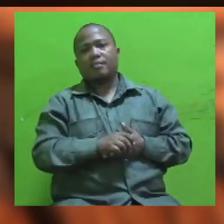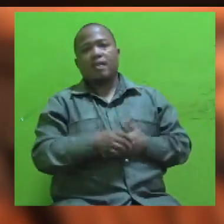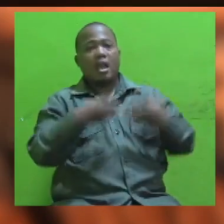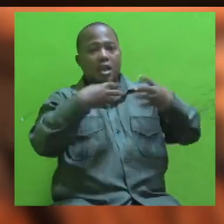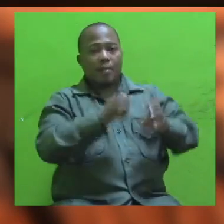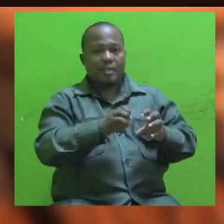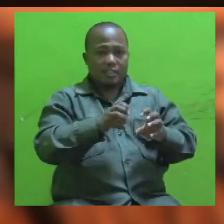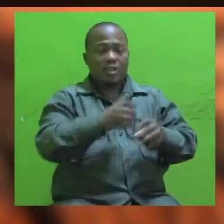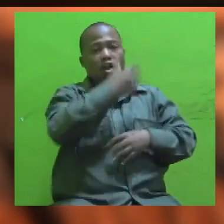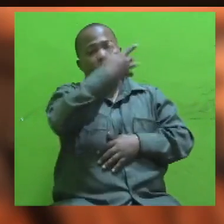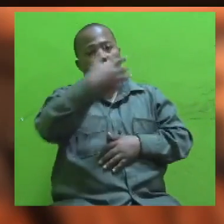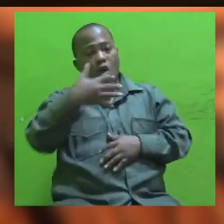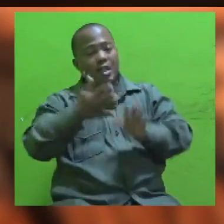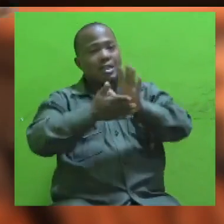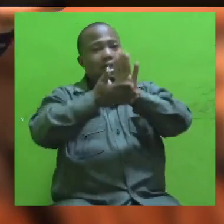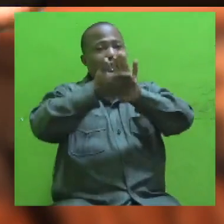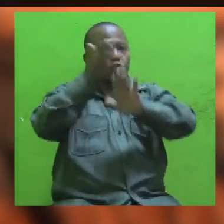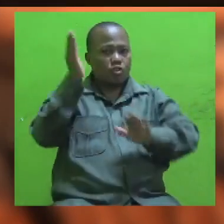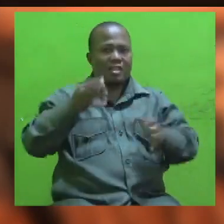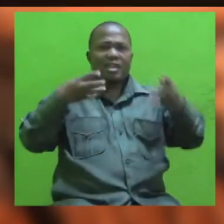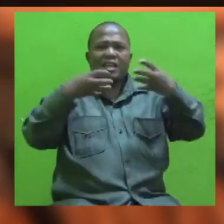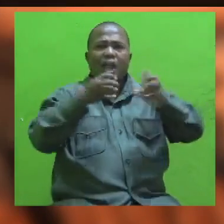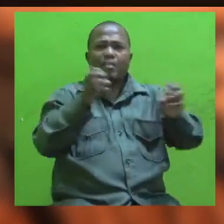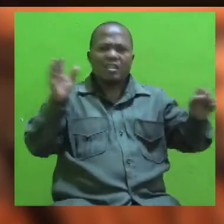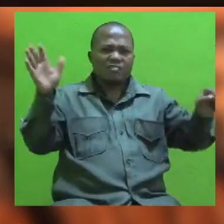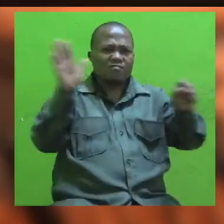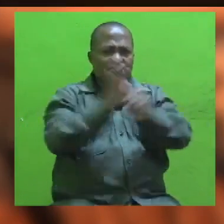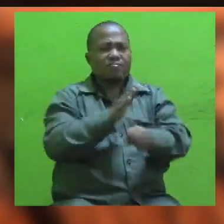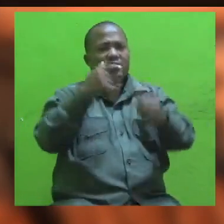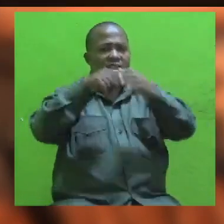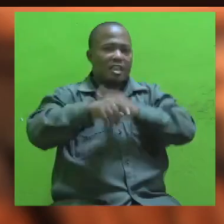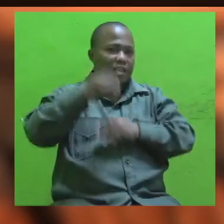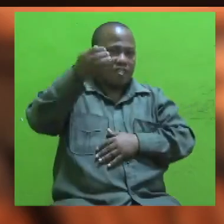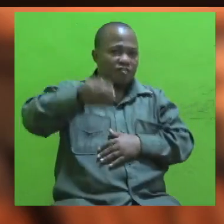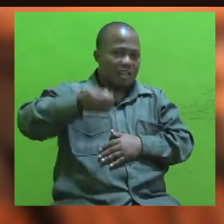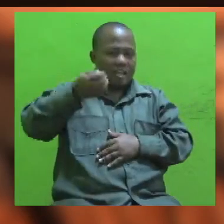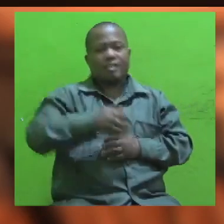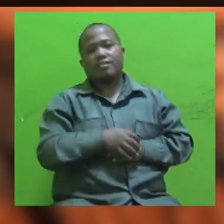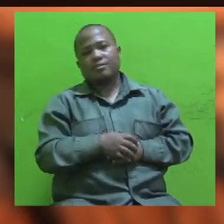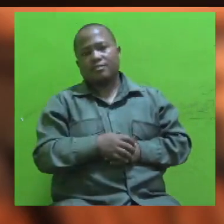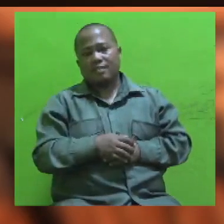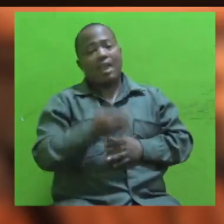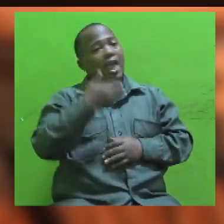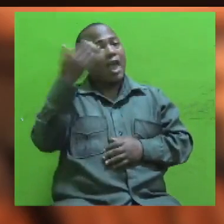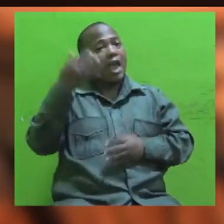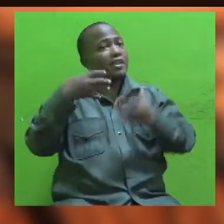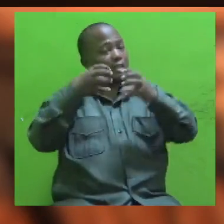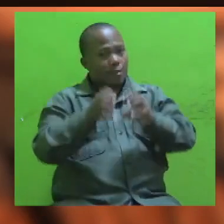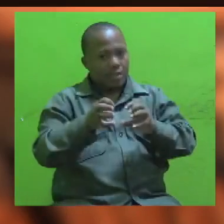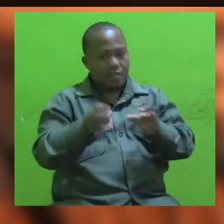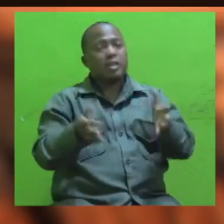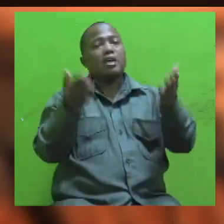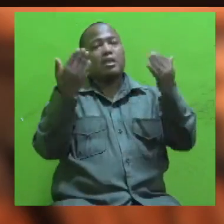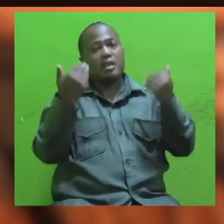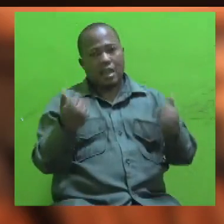water resources. And this committee can be developed. You can perform any committee wherever you want. It depends,